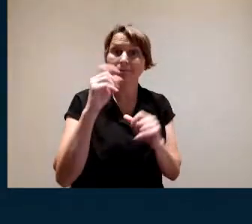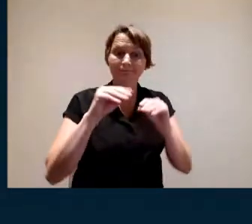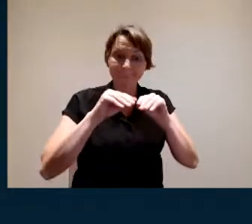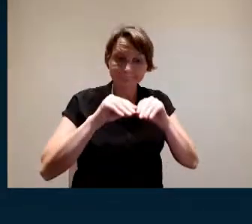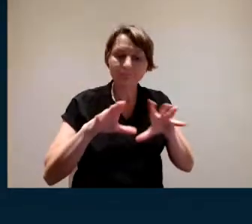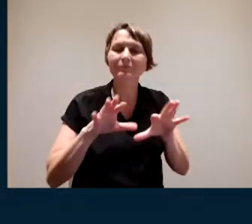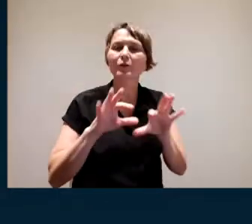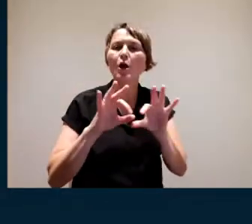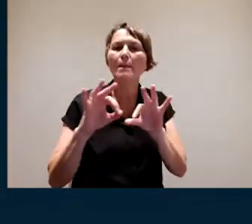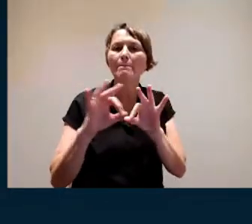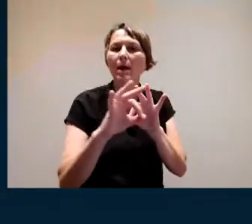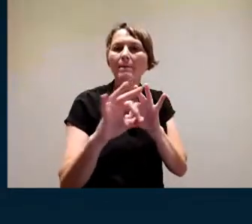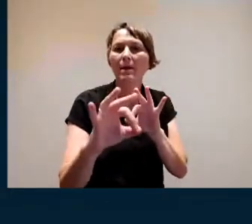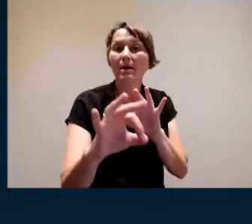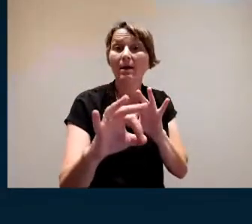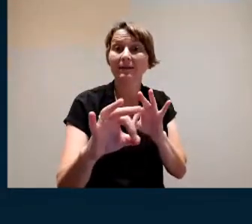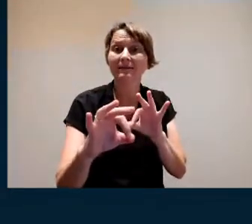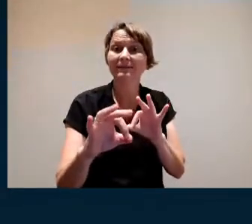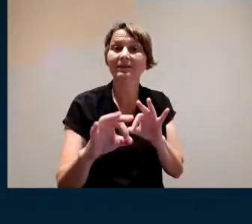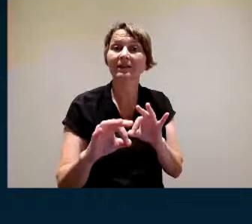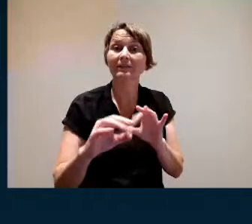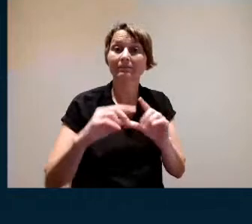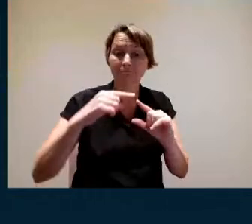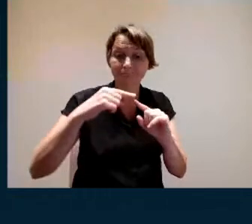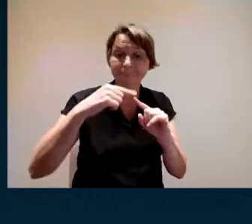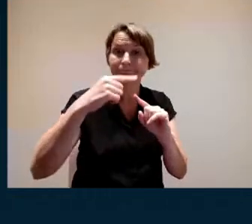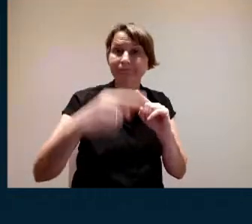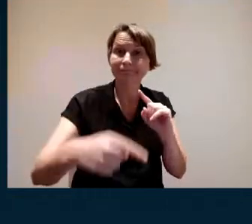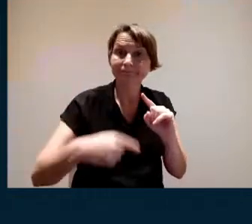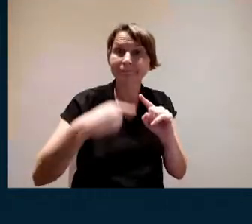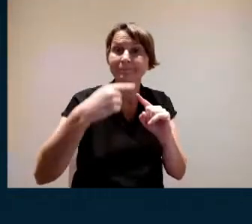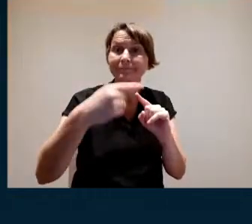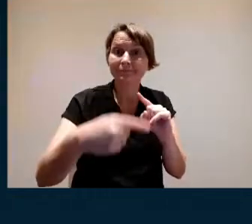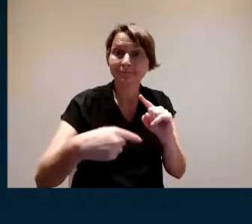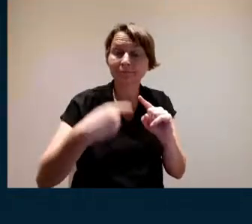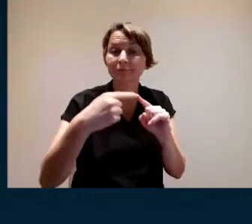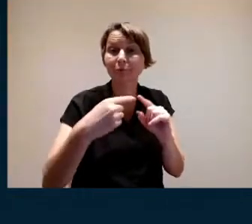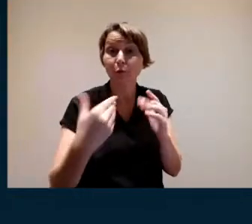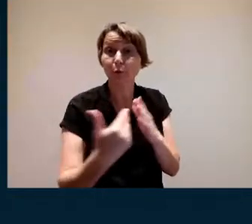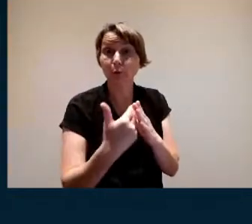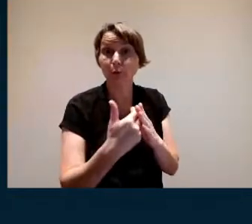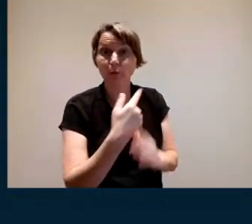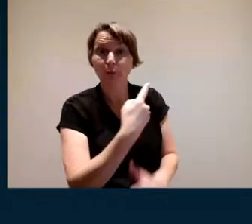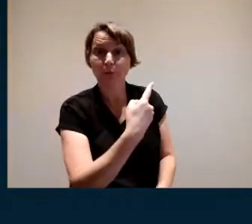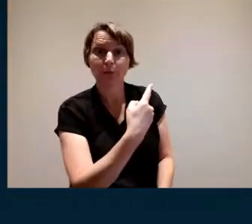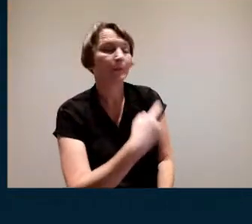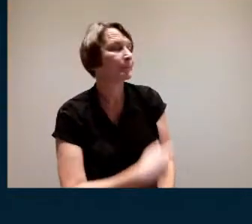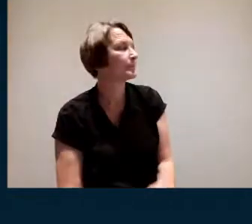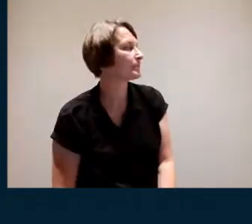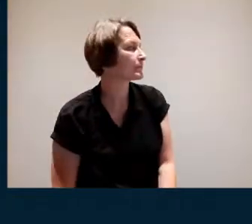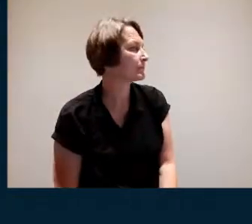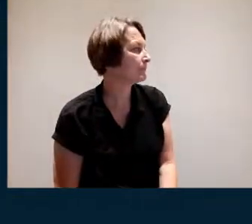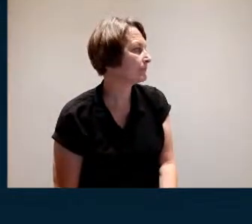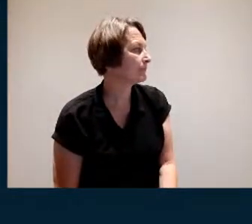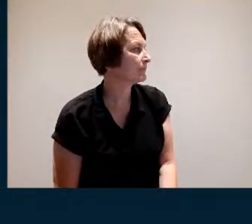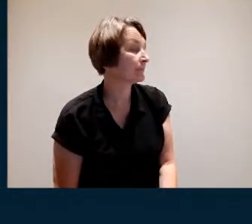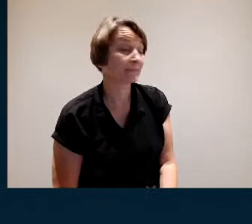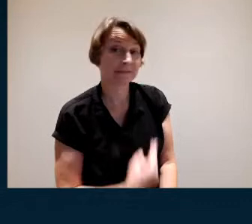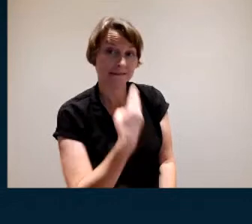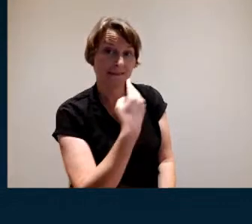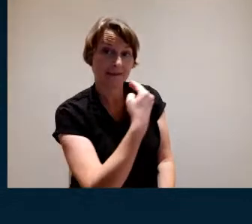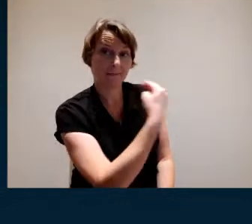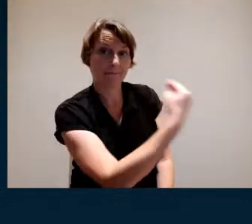refresh it. And within my task, I named it as storage, if you have seen the name of it.